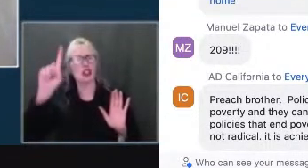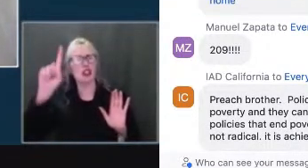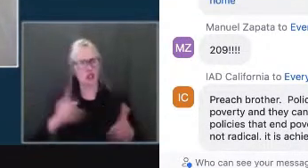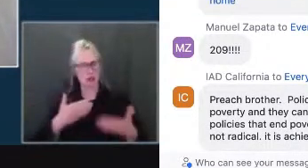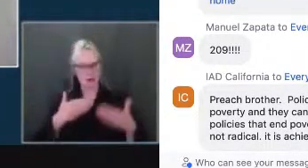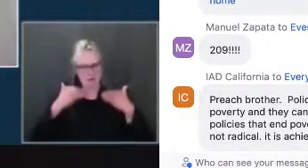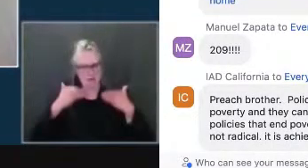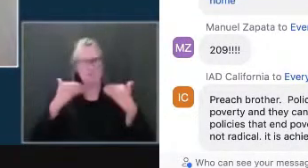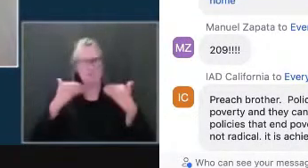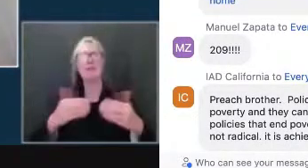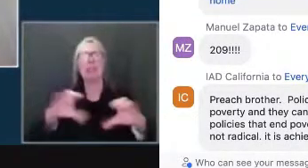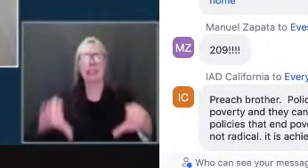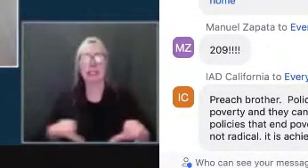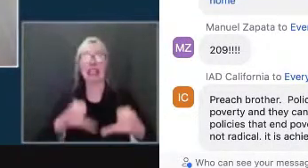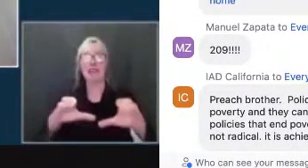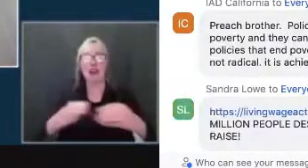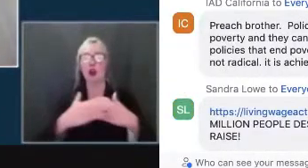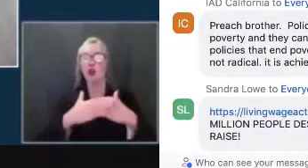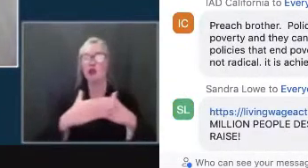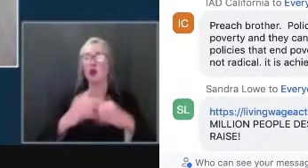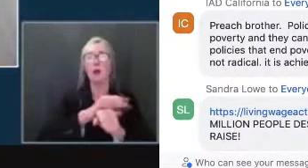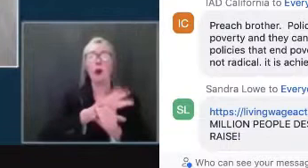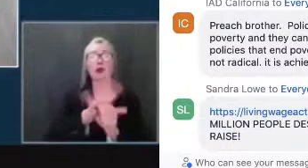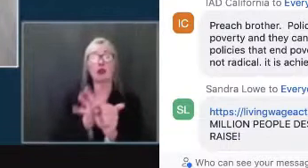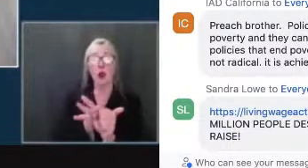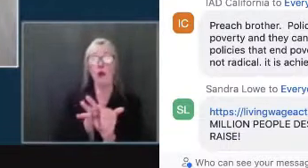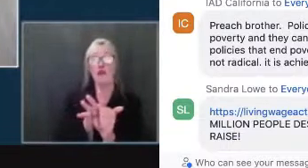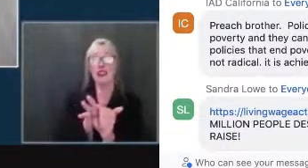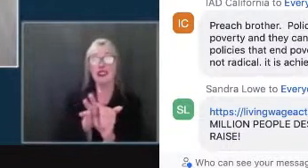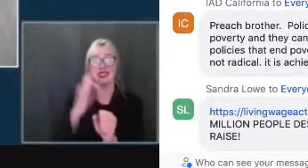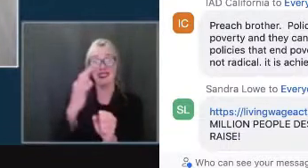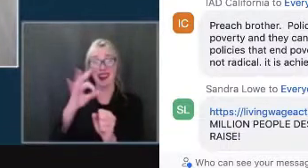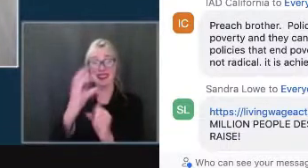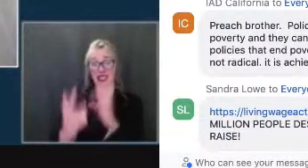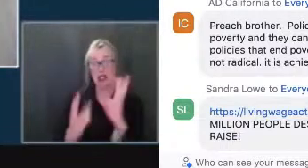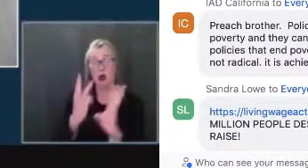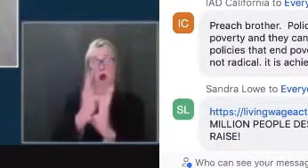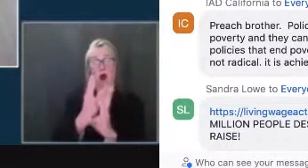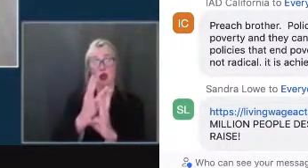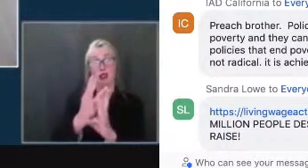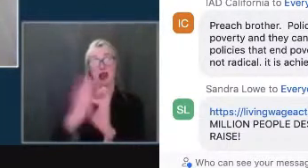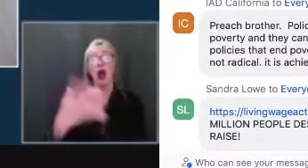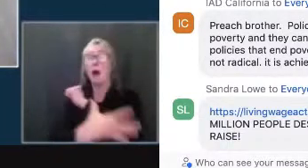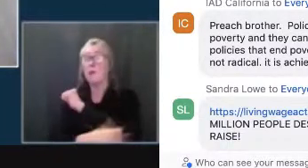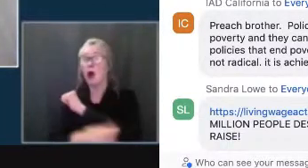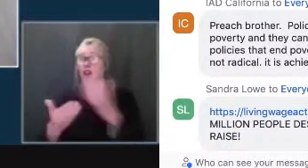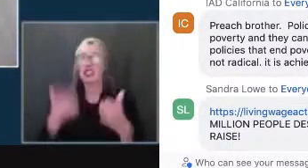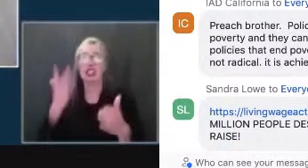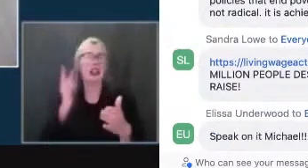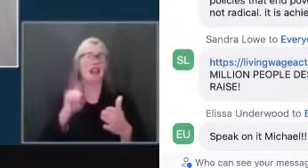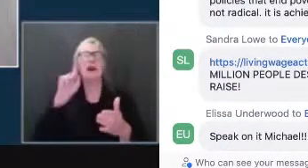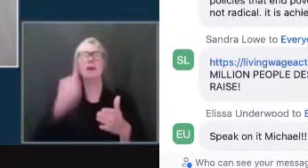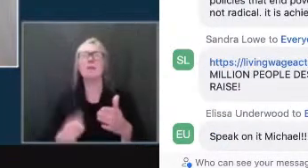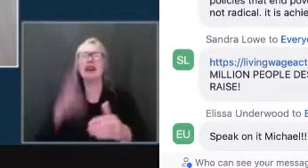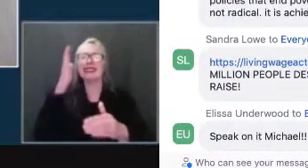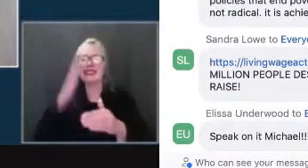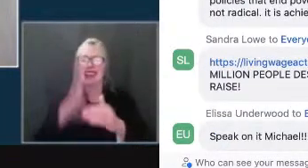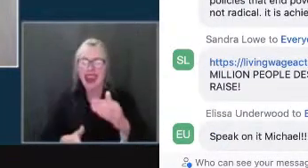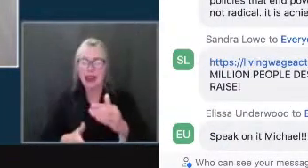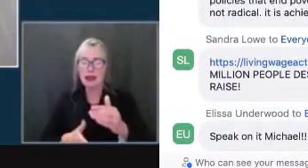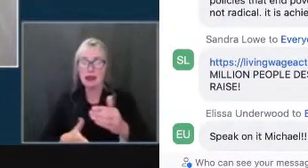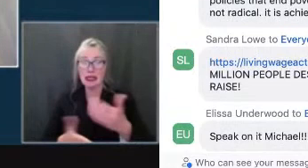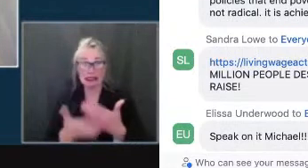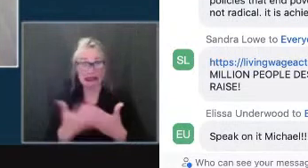this post-COVID-19 world is to end poverty in California. It won't be easy. It won't be